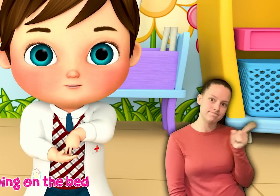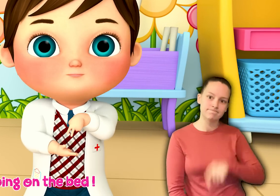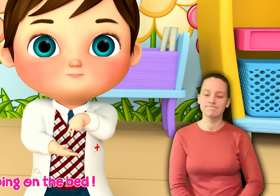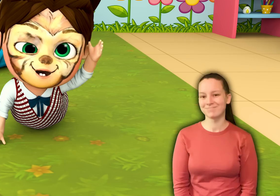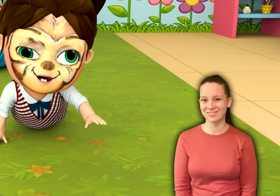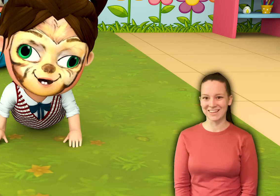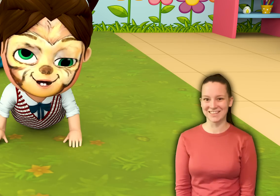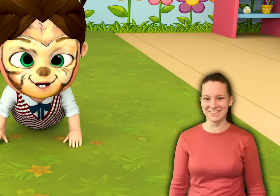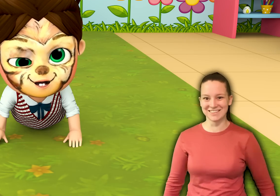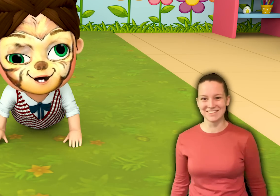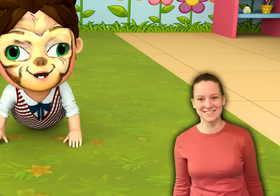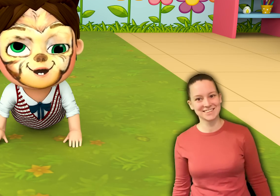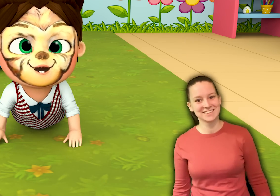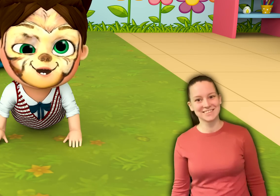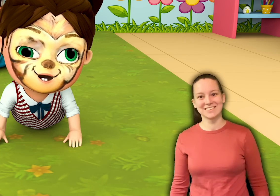on the